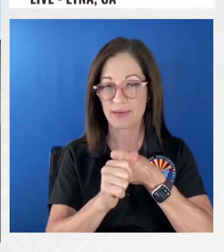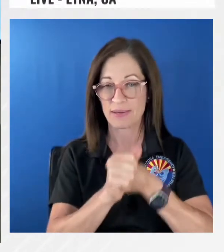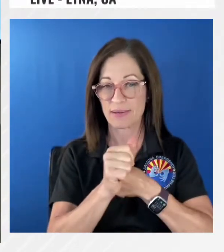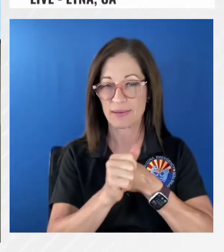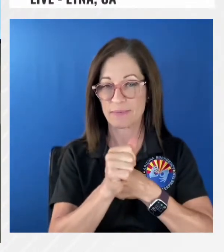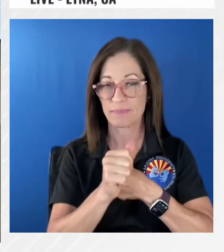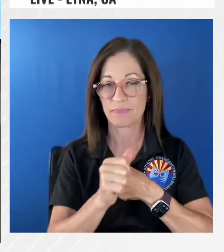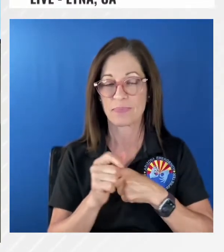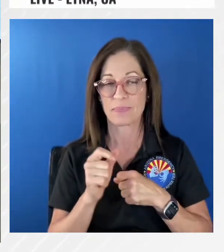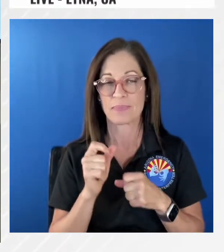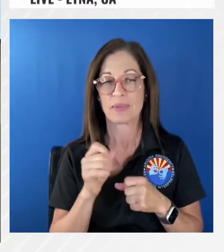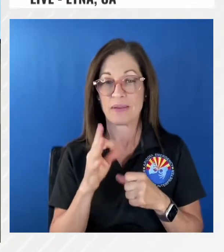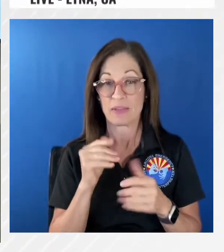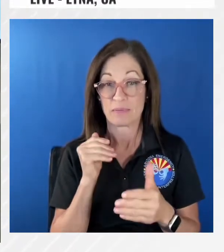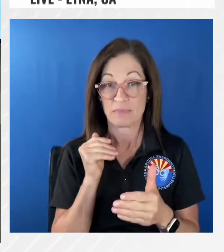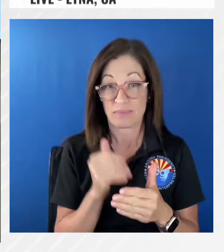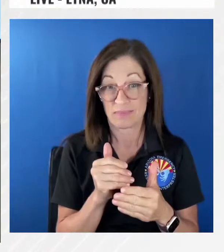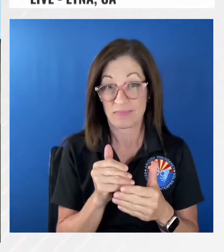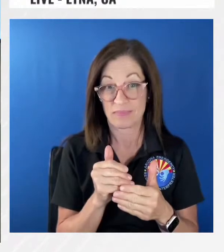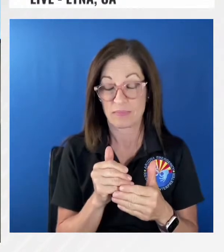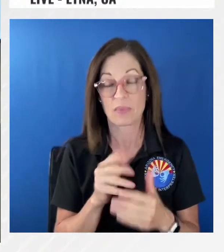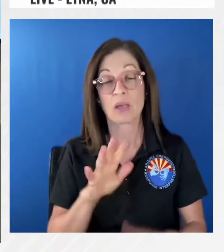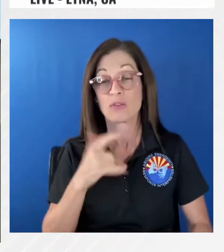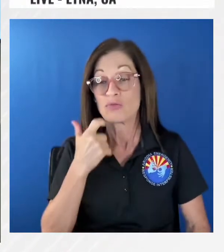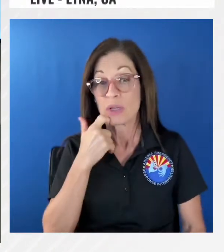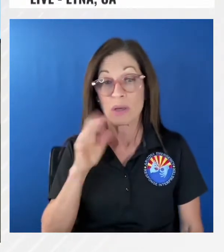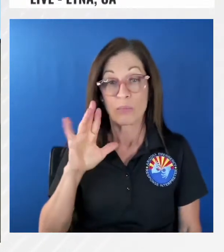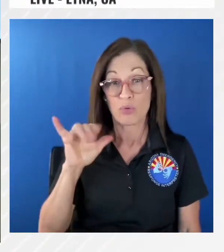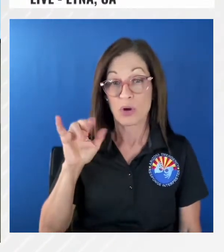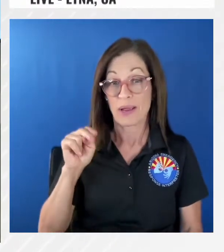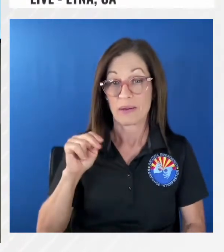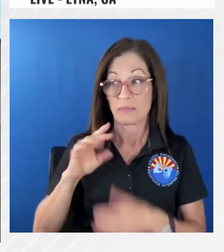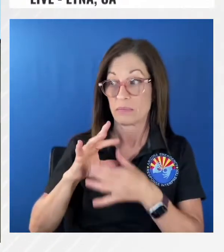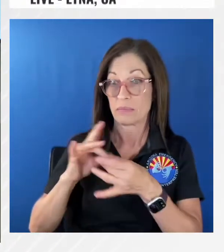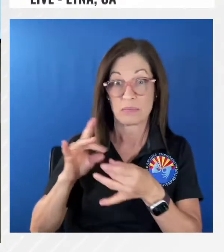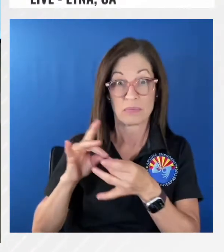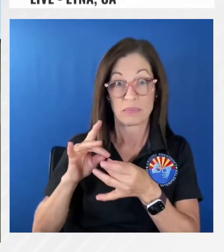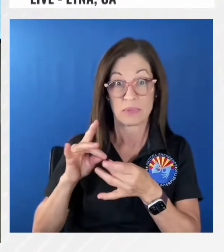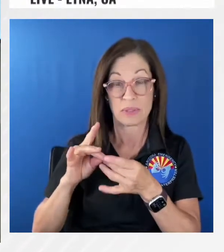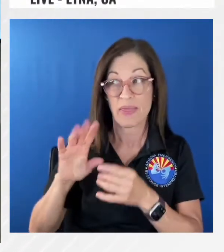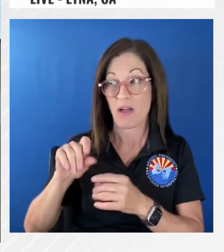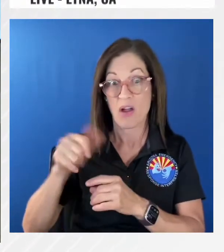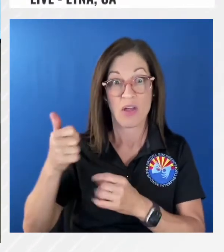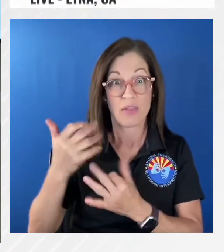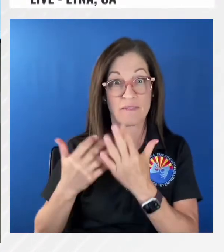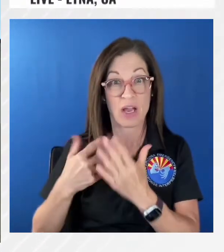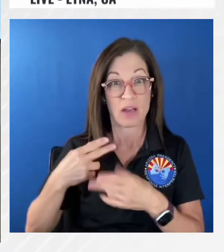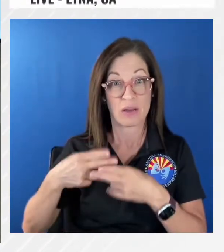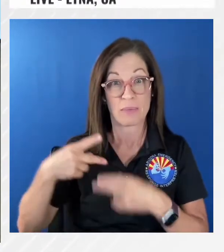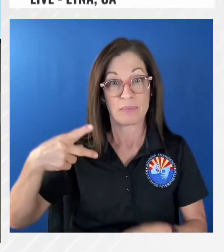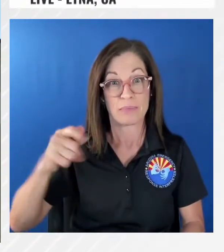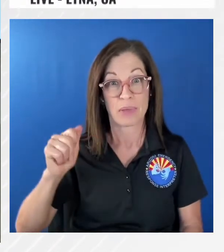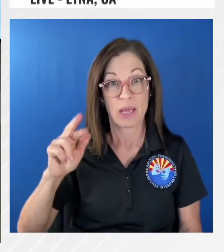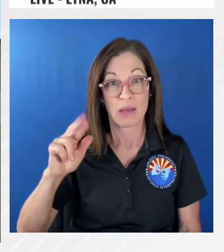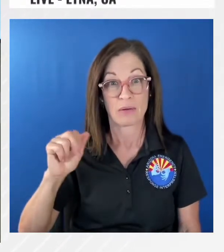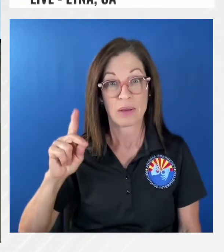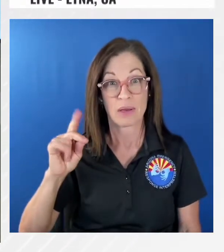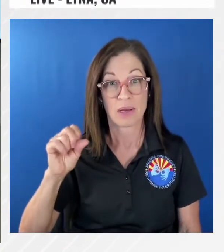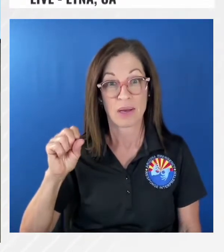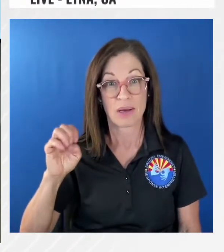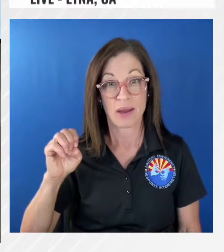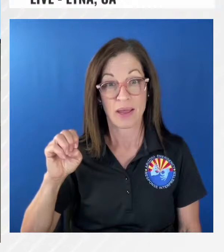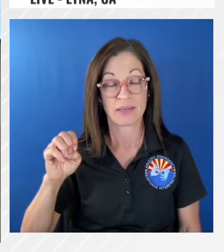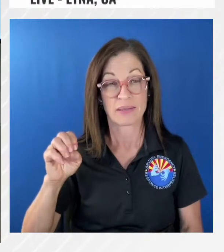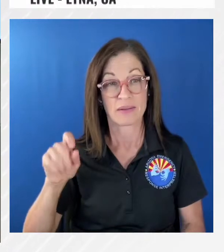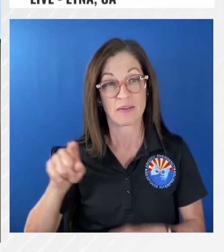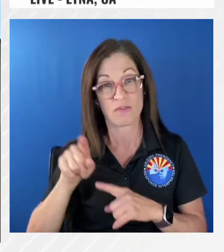if I like just Brian actually mentioned this earlier, the Paradise Fire that started on the other end of the county, off